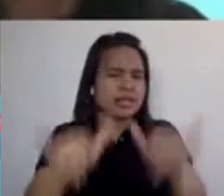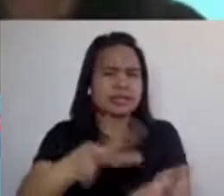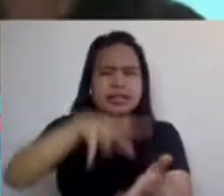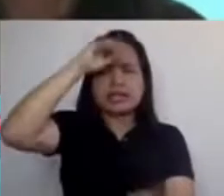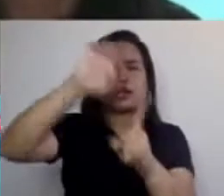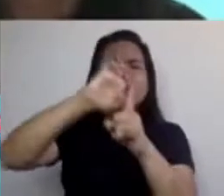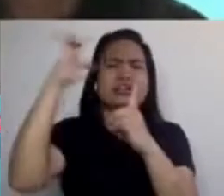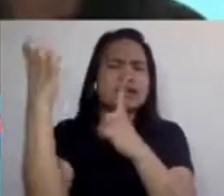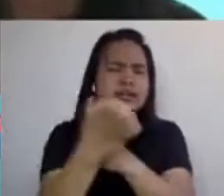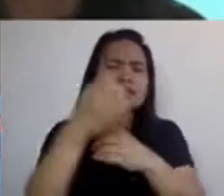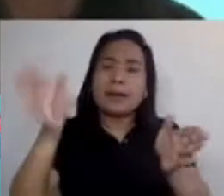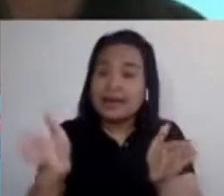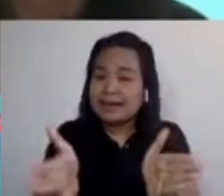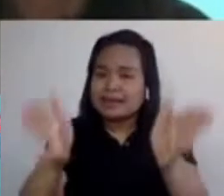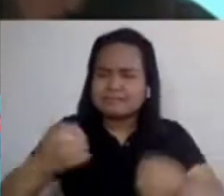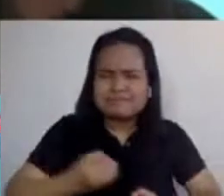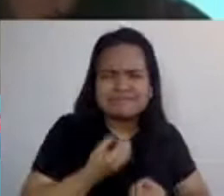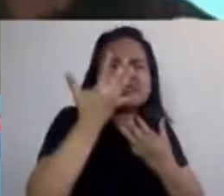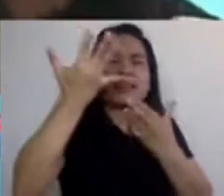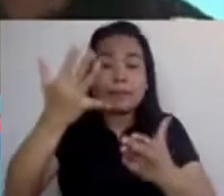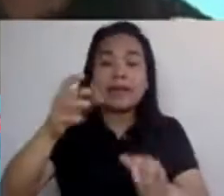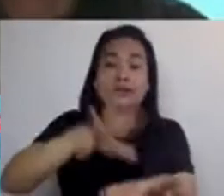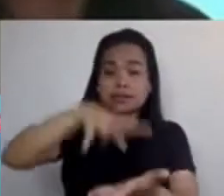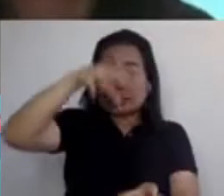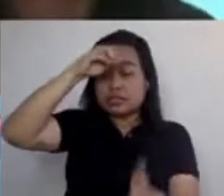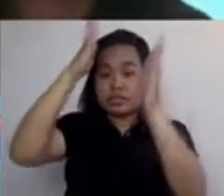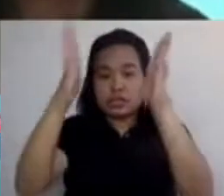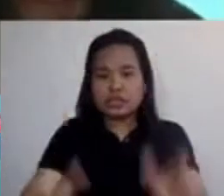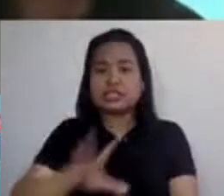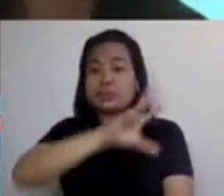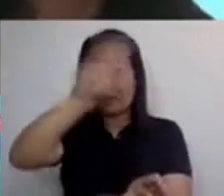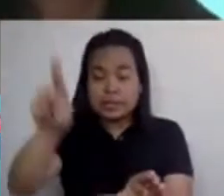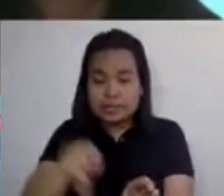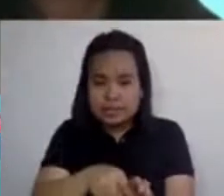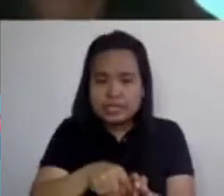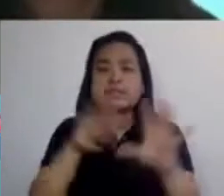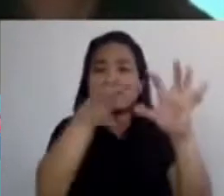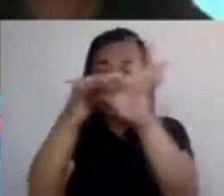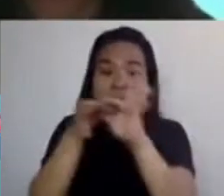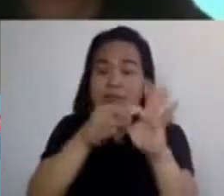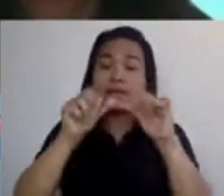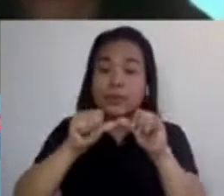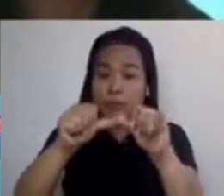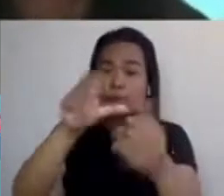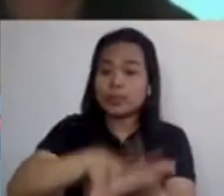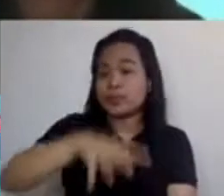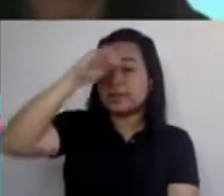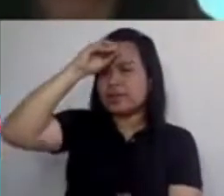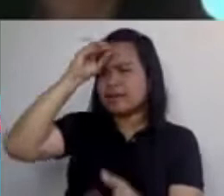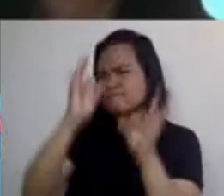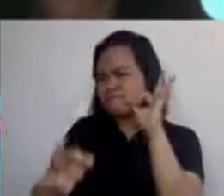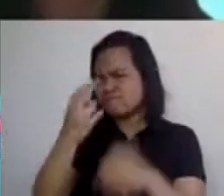inspire learners to participate, cooperate, and collaborate in continued learning. If you can see on our means